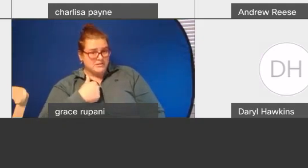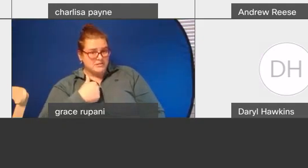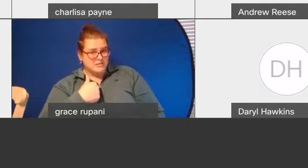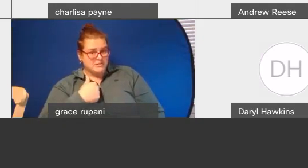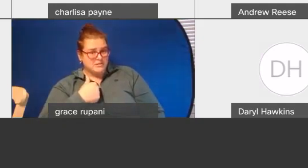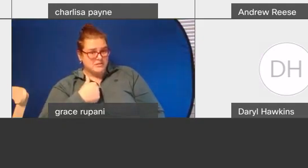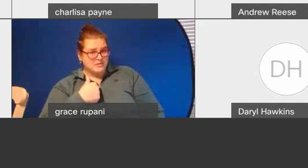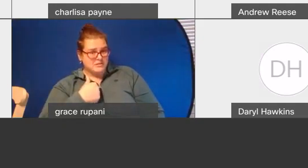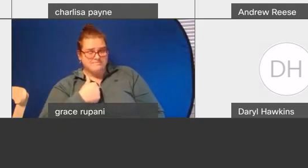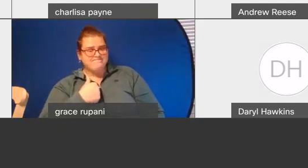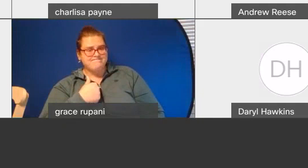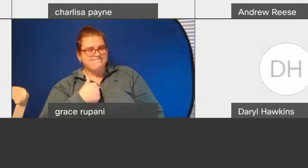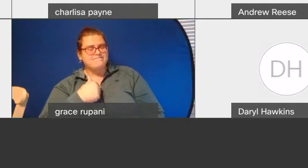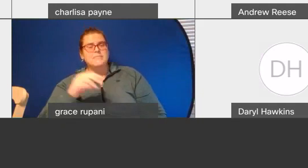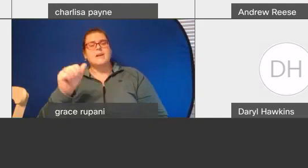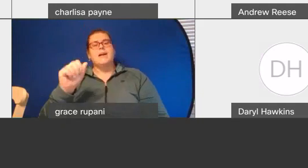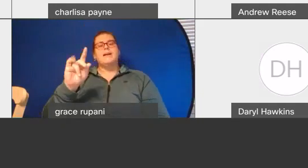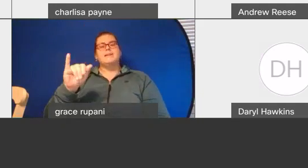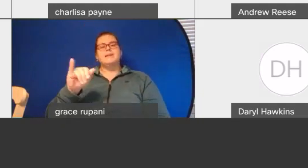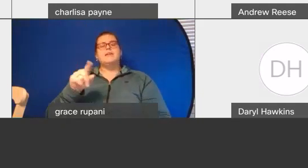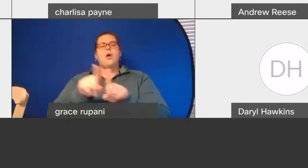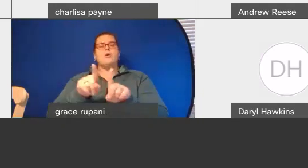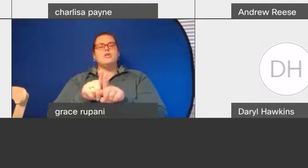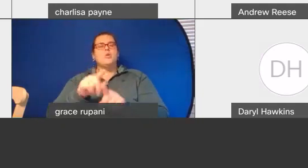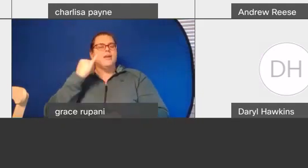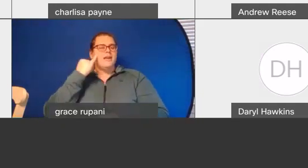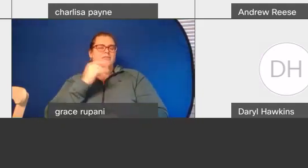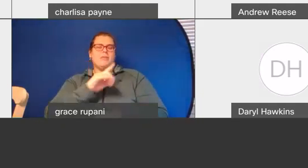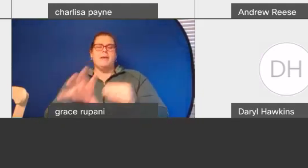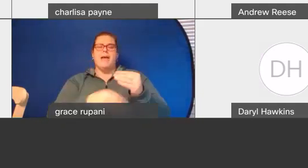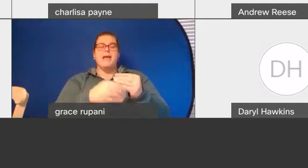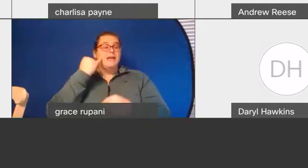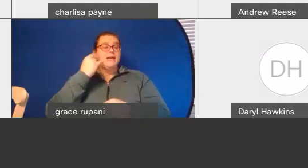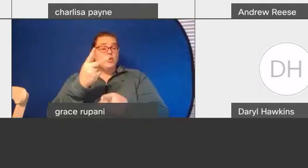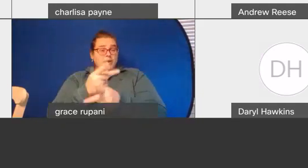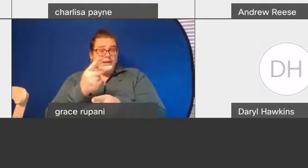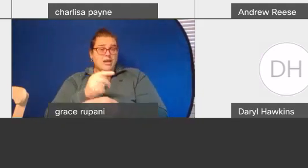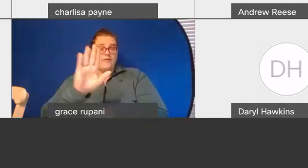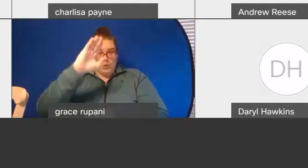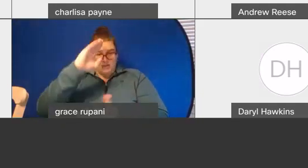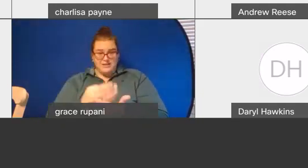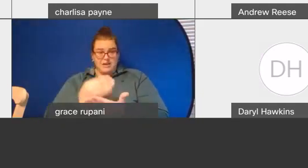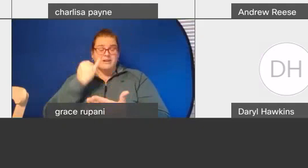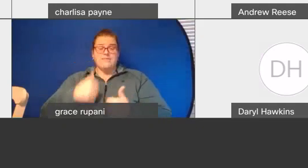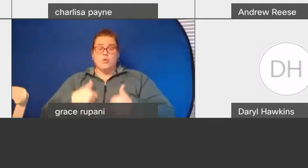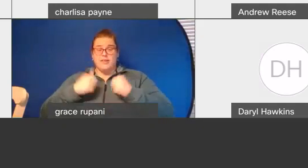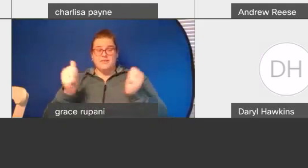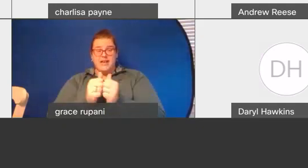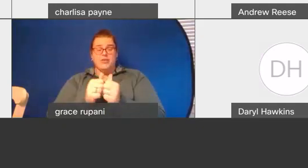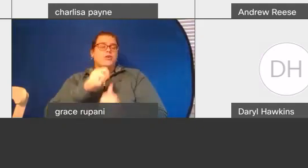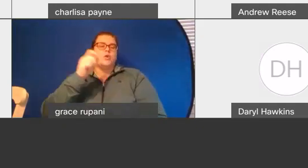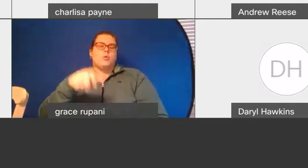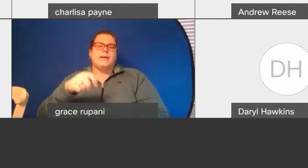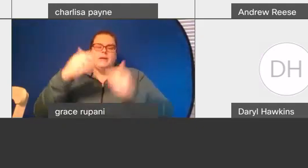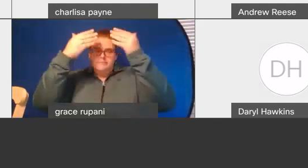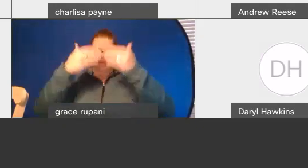Right after your reference to if you were caring for your son, even as his direct care, if you lived with him, you wouldn't need it. And what you said after that